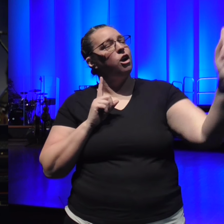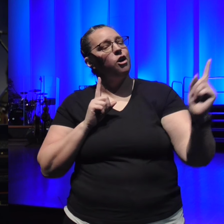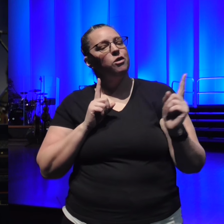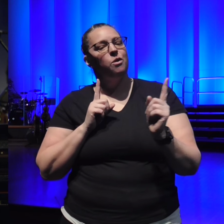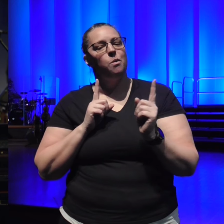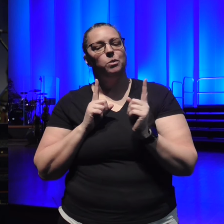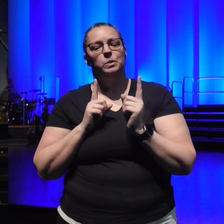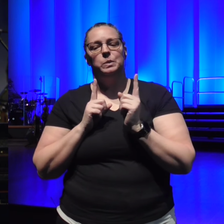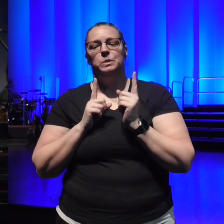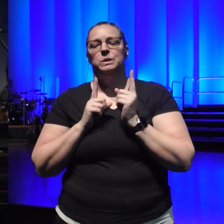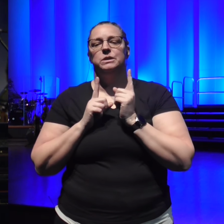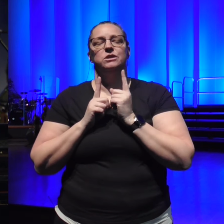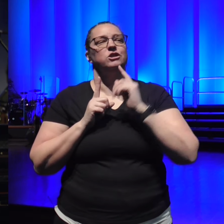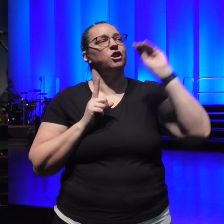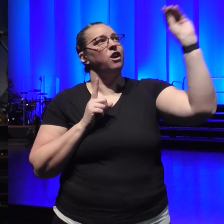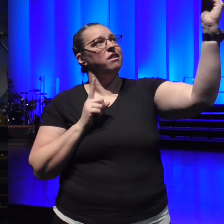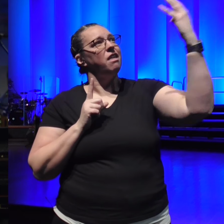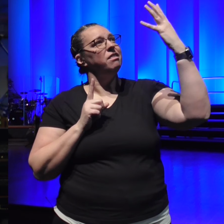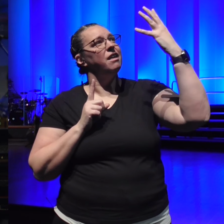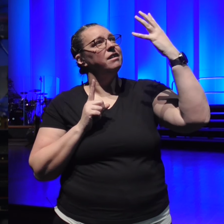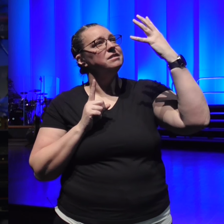Closer than the